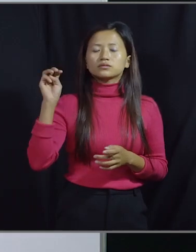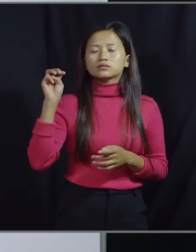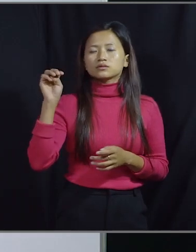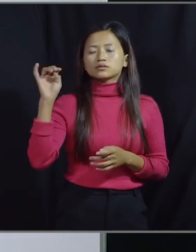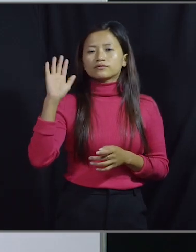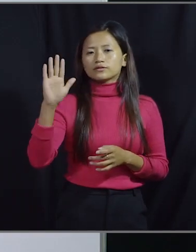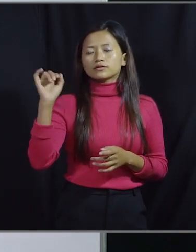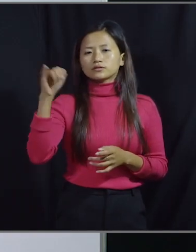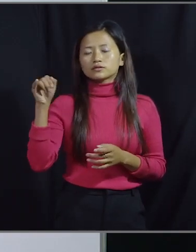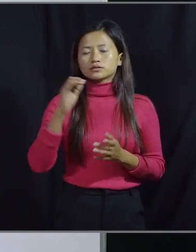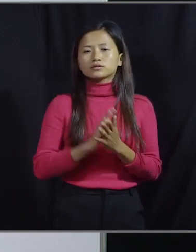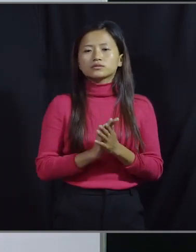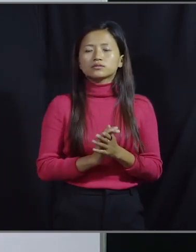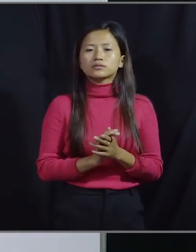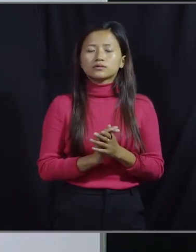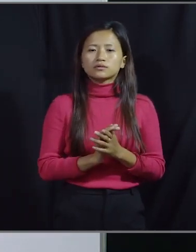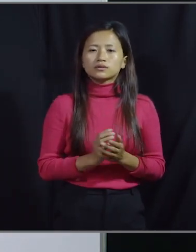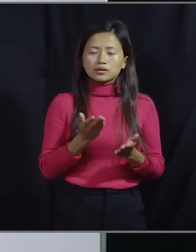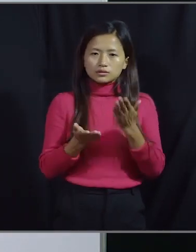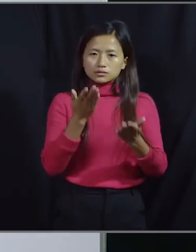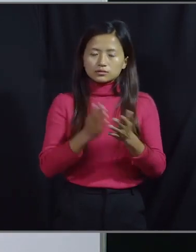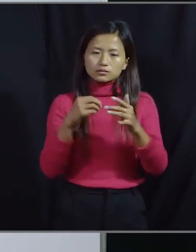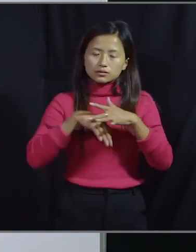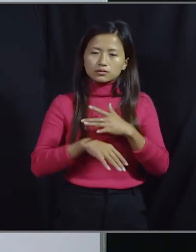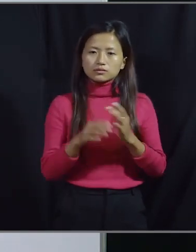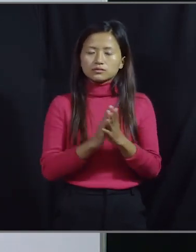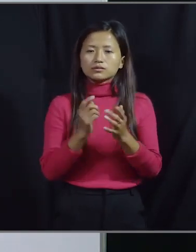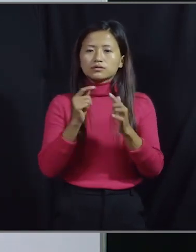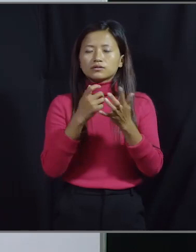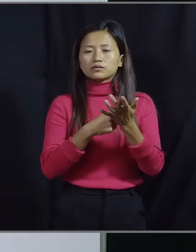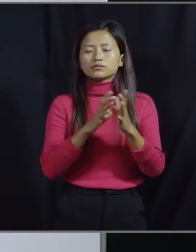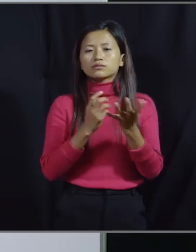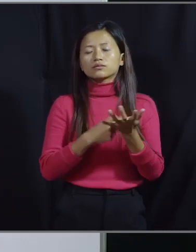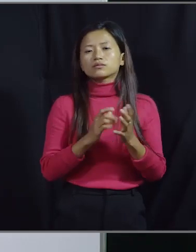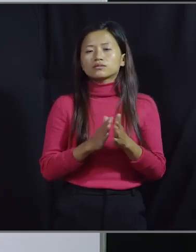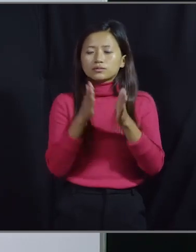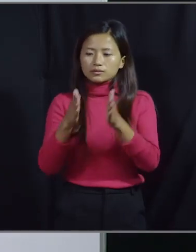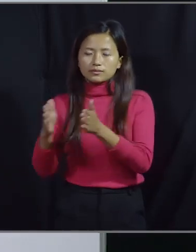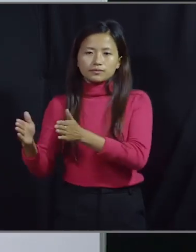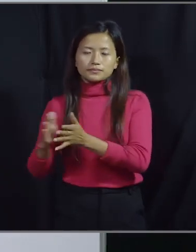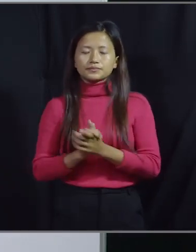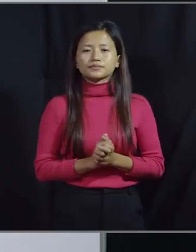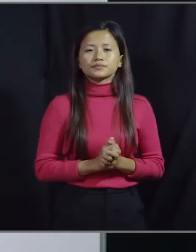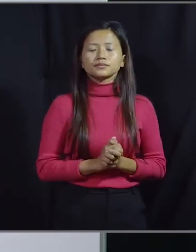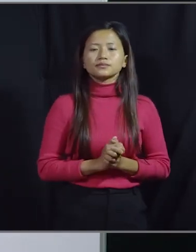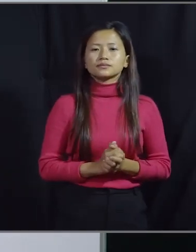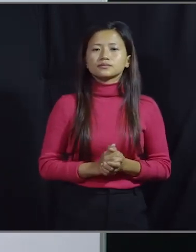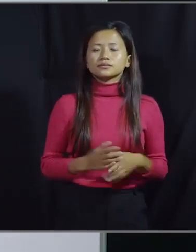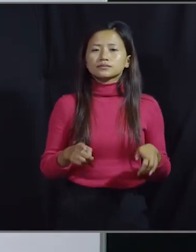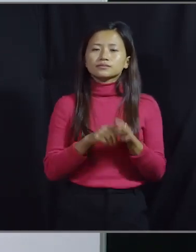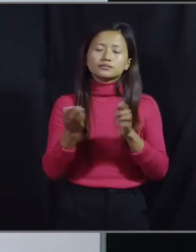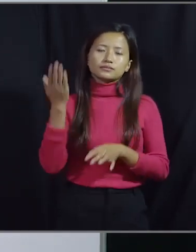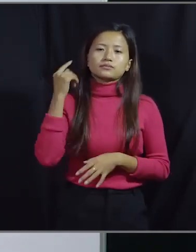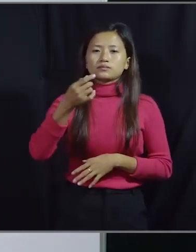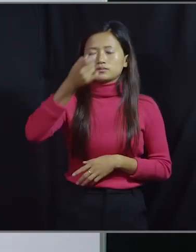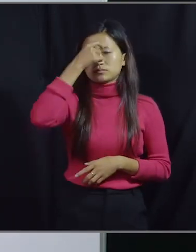13,560. Give the necessary single adjusting entry to record the above arrangements. Like in the last